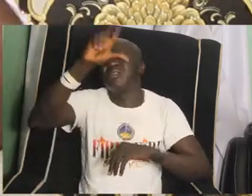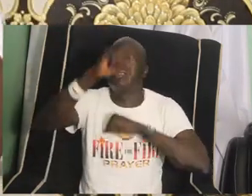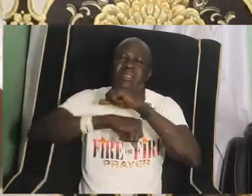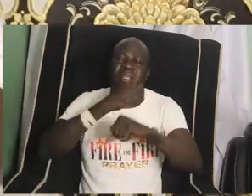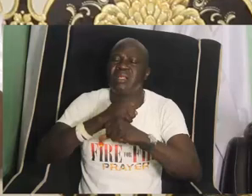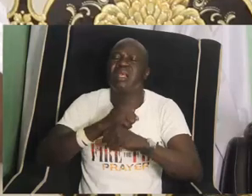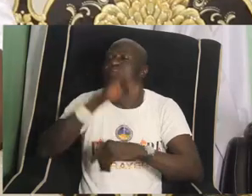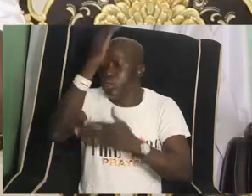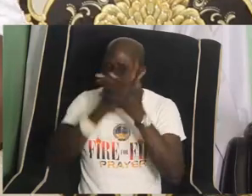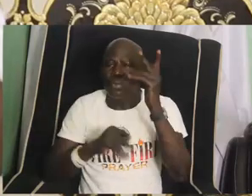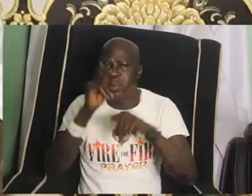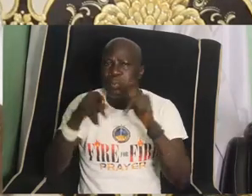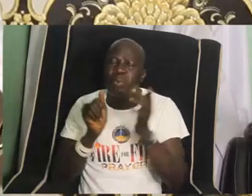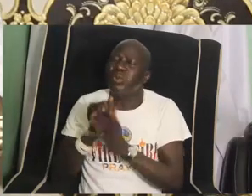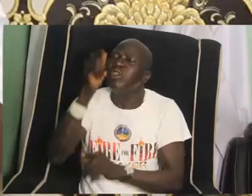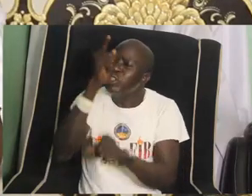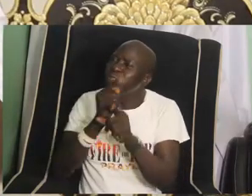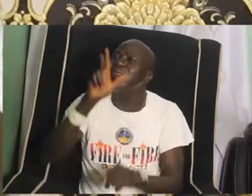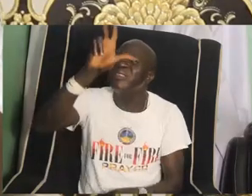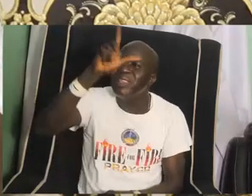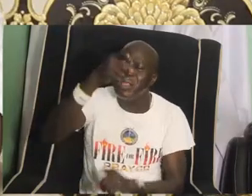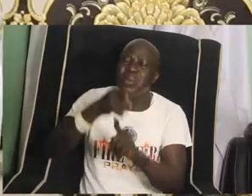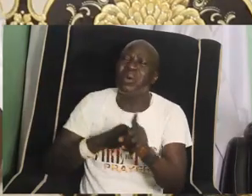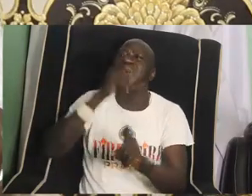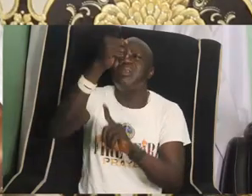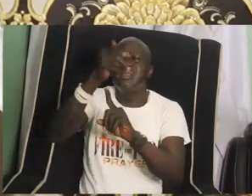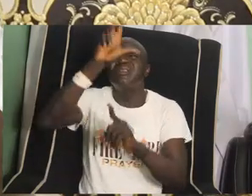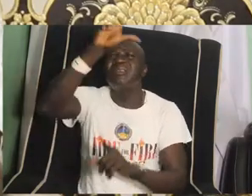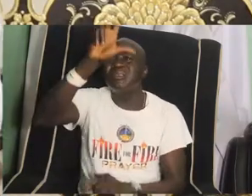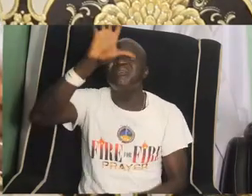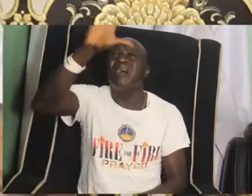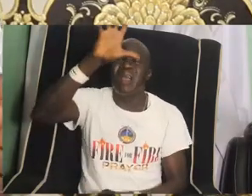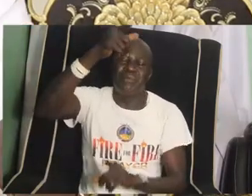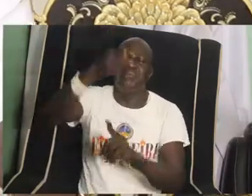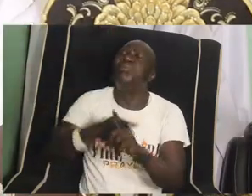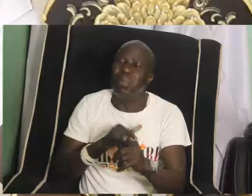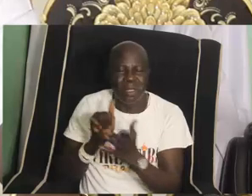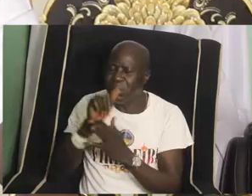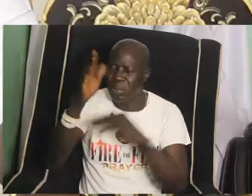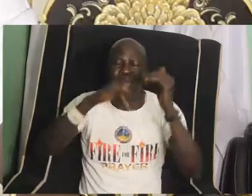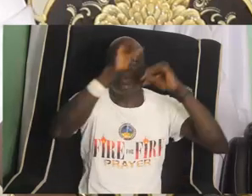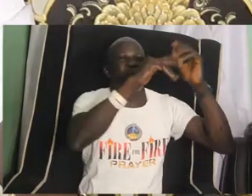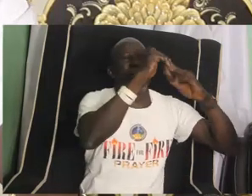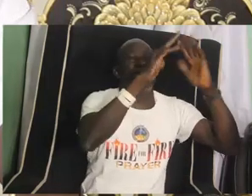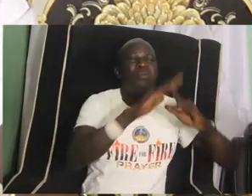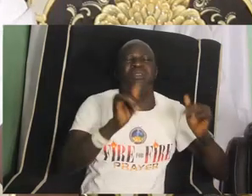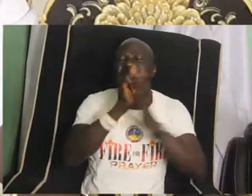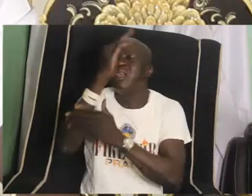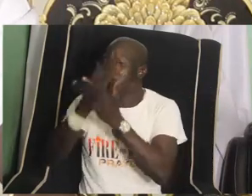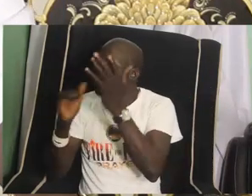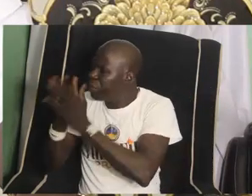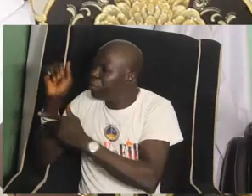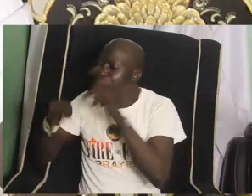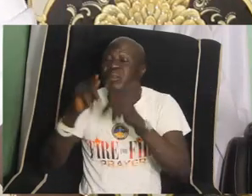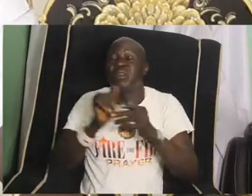ti ń kọ́lé. People are building houses within 3 months, 5 months, 6 months. O ti parí ẹ̀. They have completed. Bí Ọlọ́run ọ̀run bá fi ọjọ́ mẹ́fà